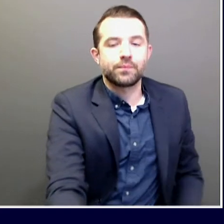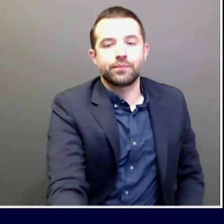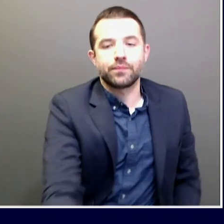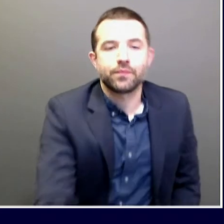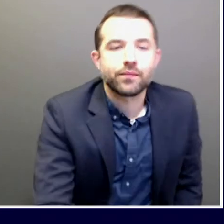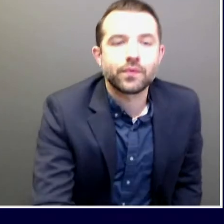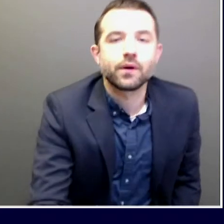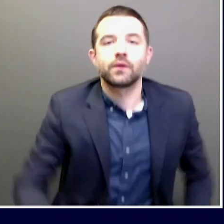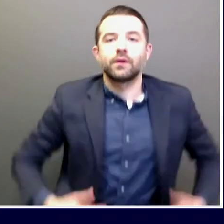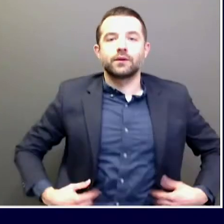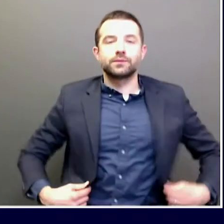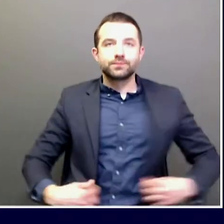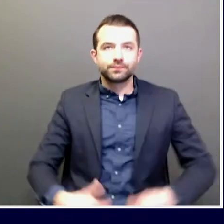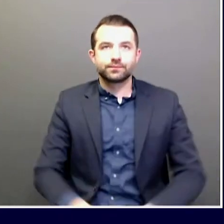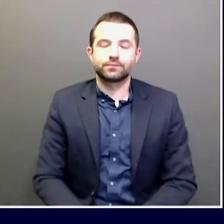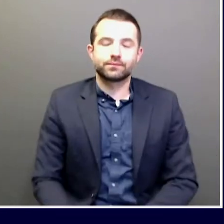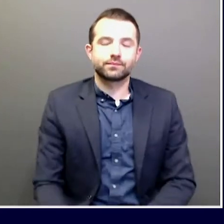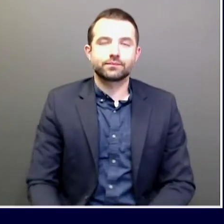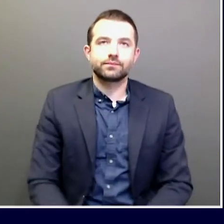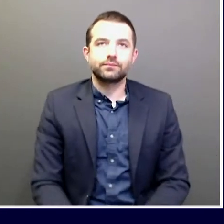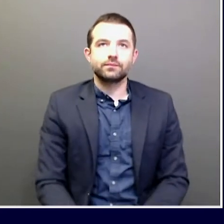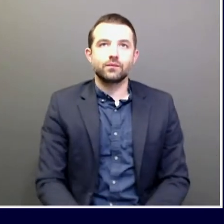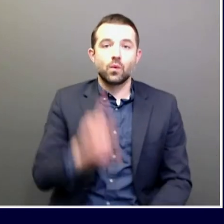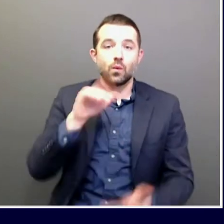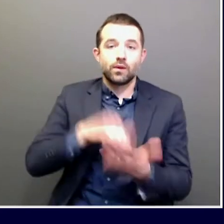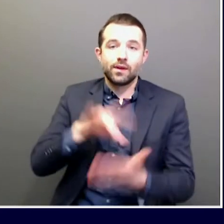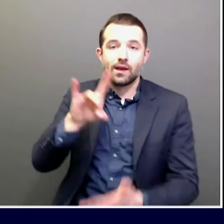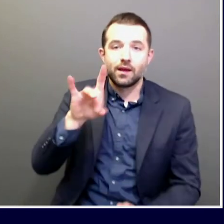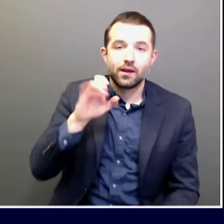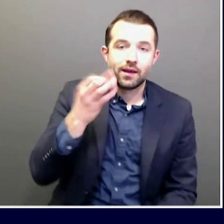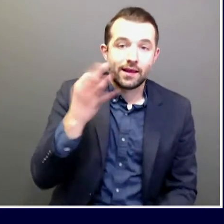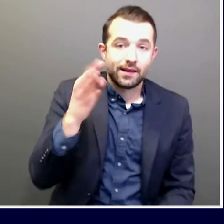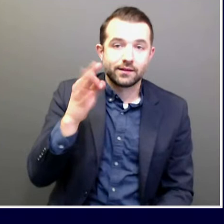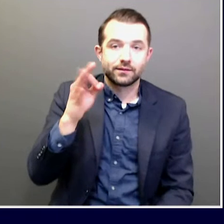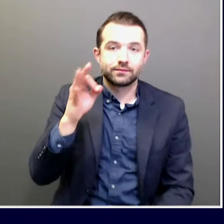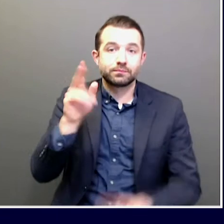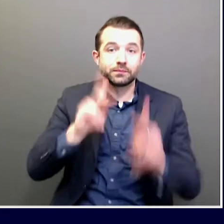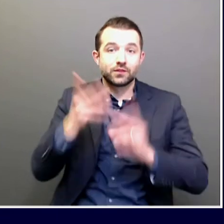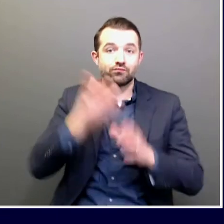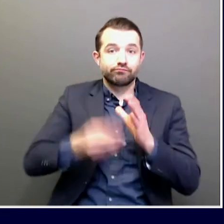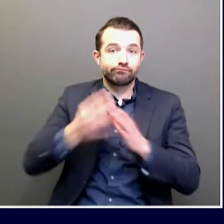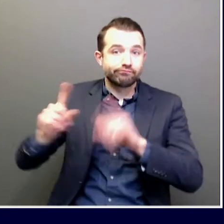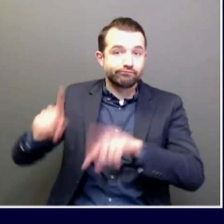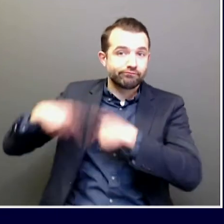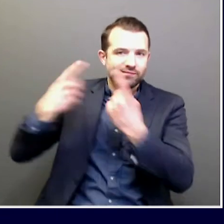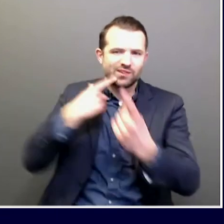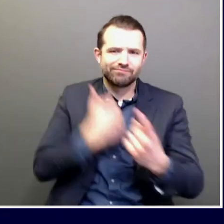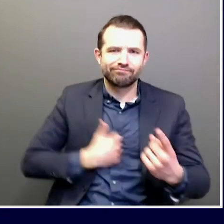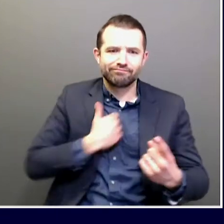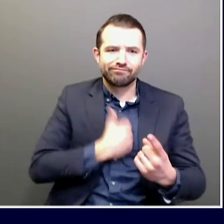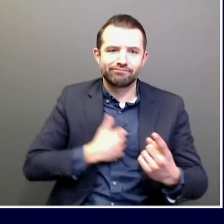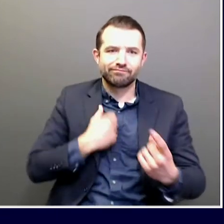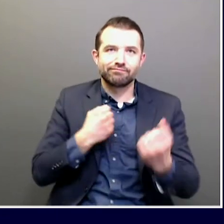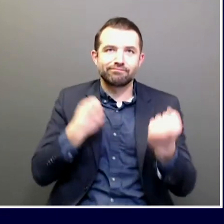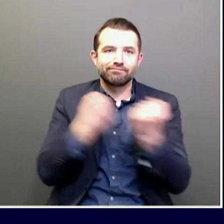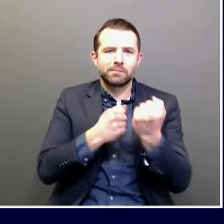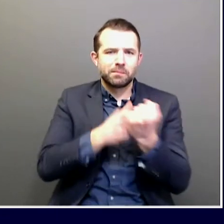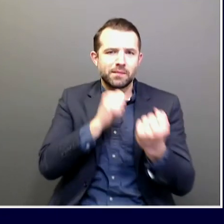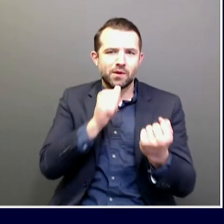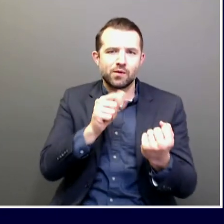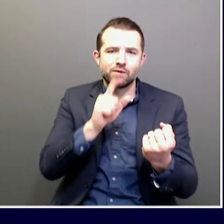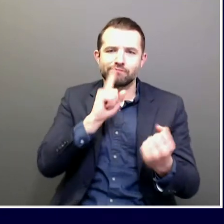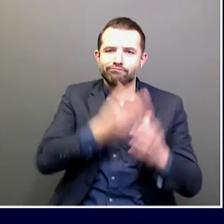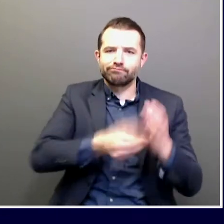183,499 total cases of COVID-19. And the backlog of positive tests that are waiting to be processed now stands